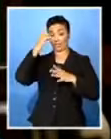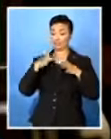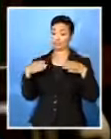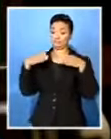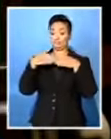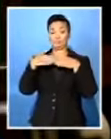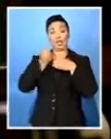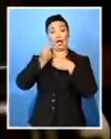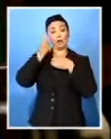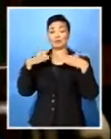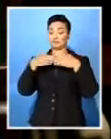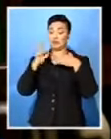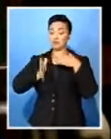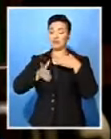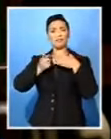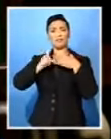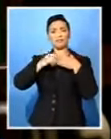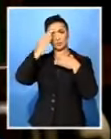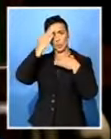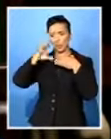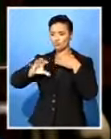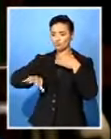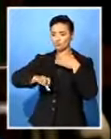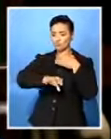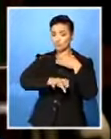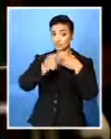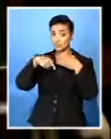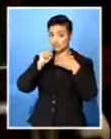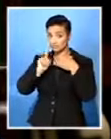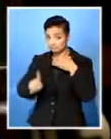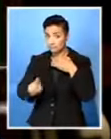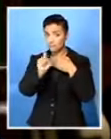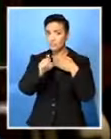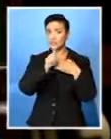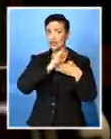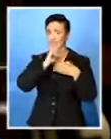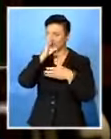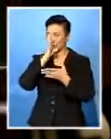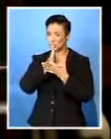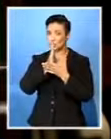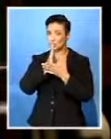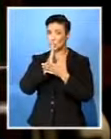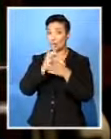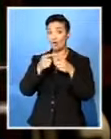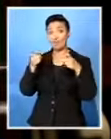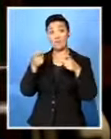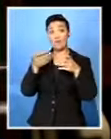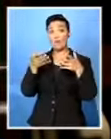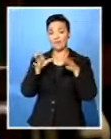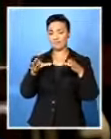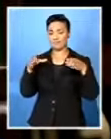so that everything is cleaned from head